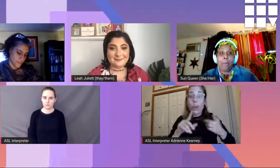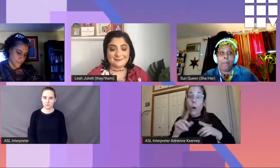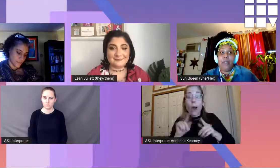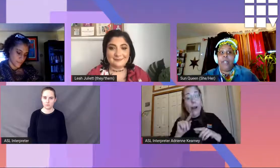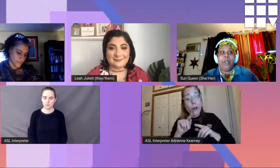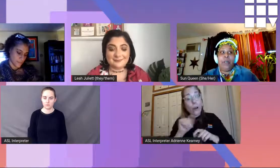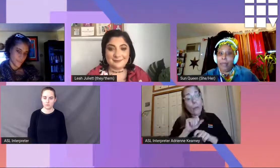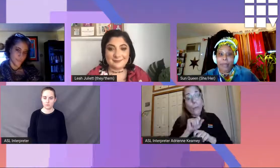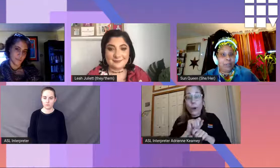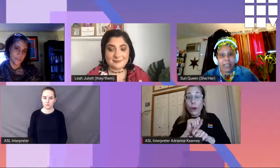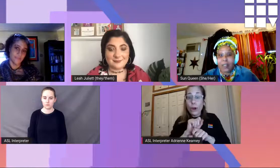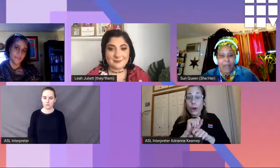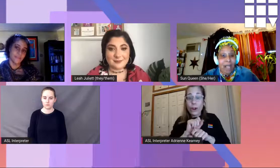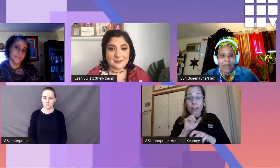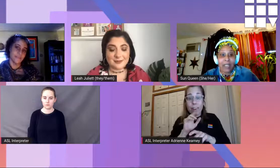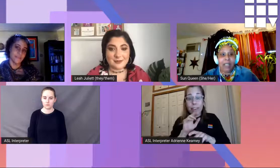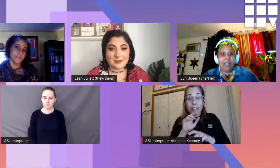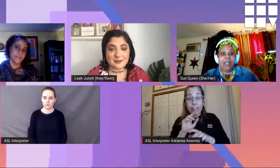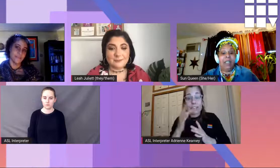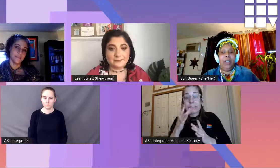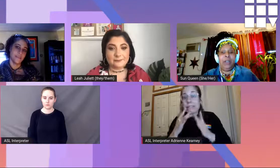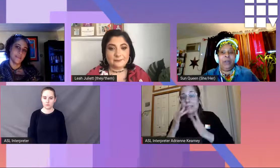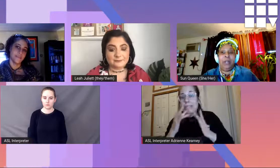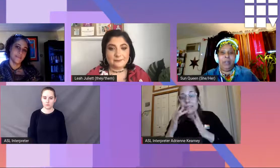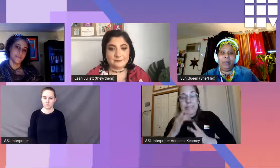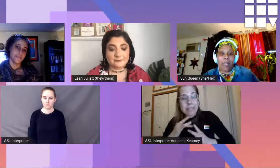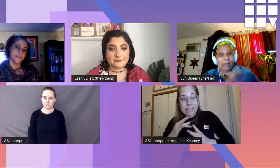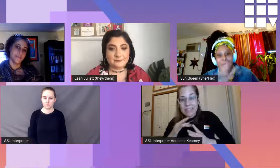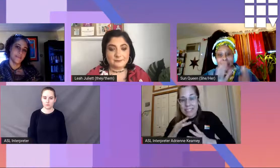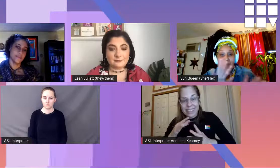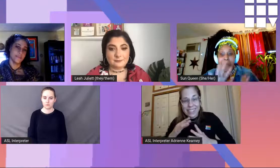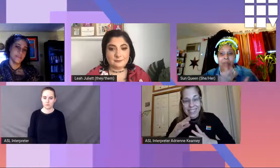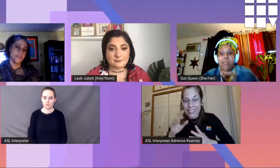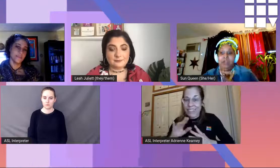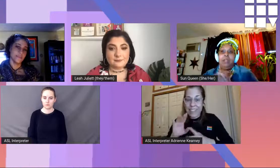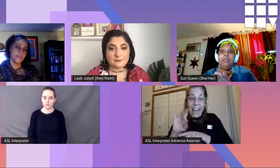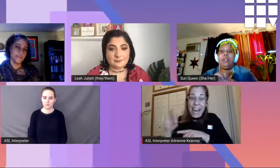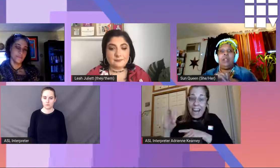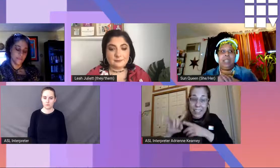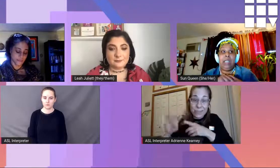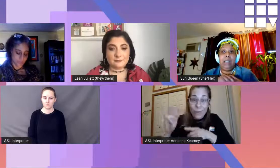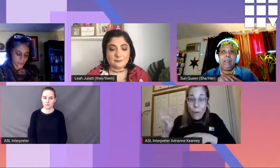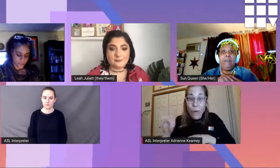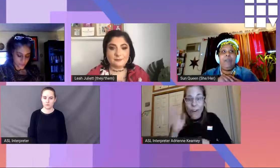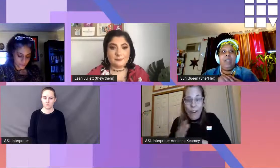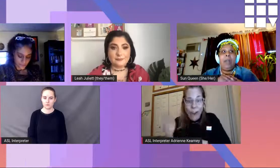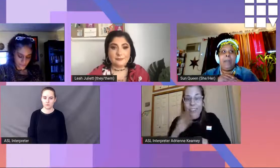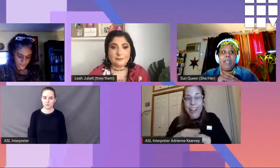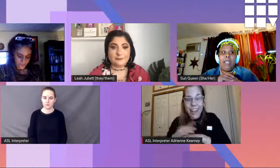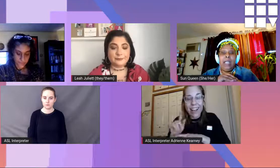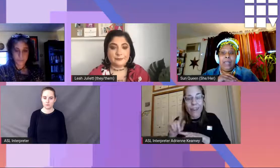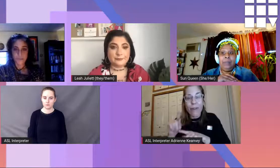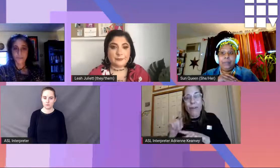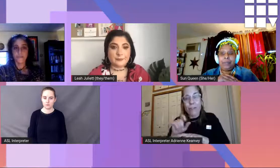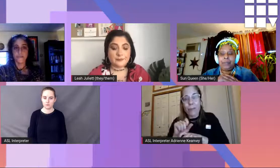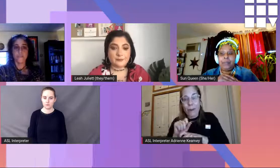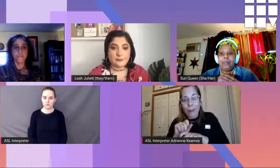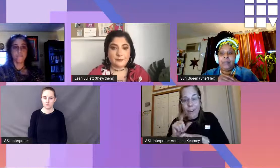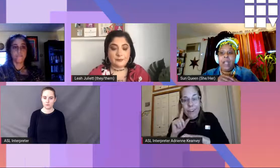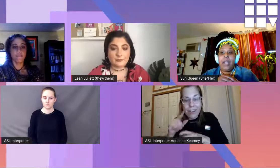8 to 4, barely surviving, got to pay rent, bills, and all of those things. But